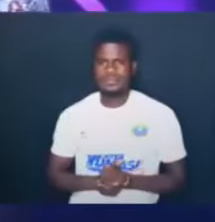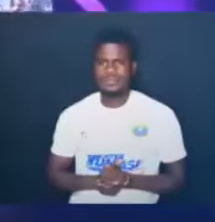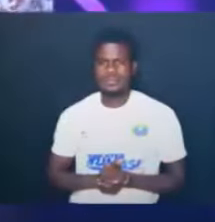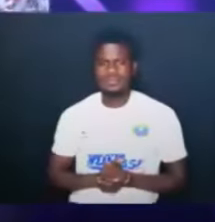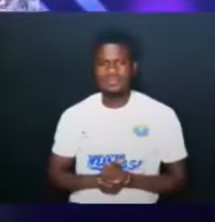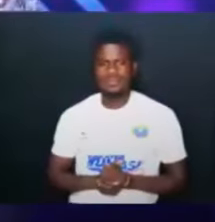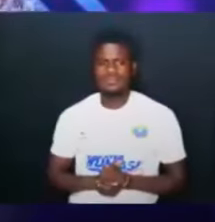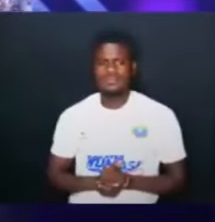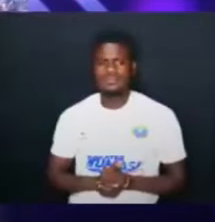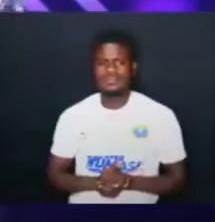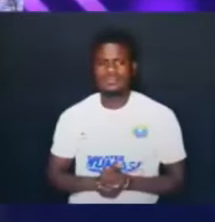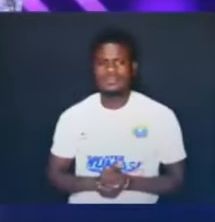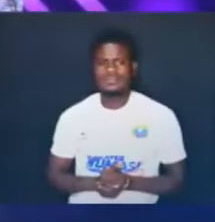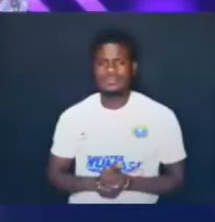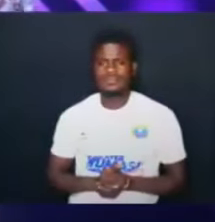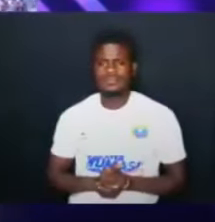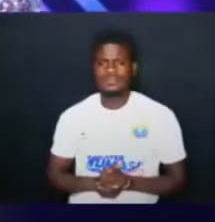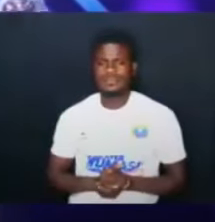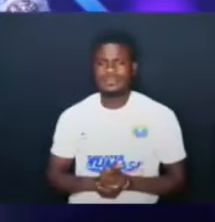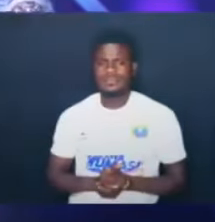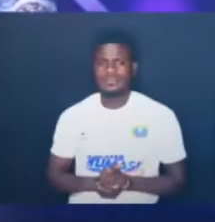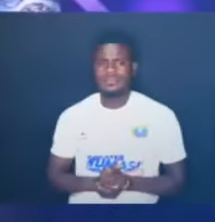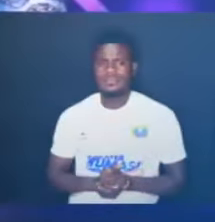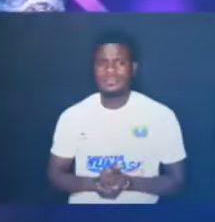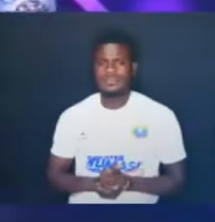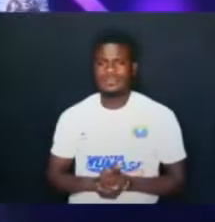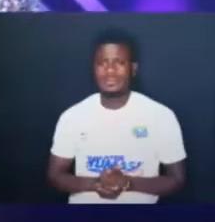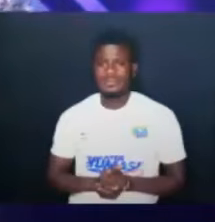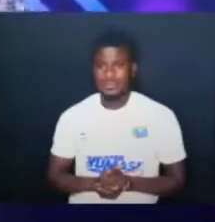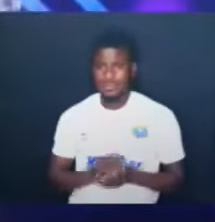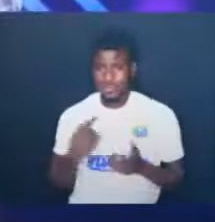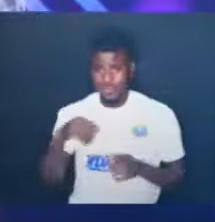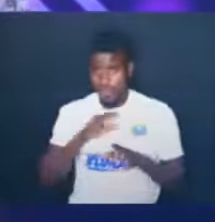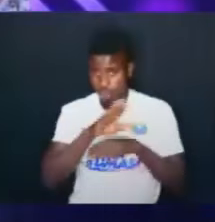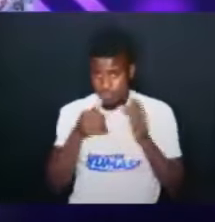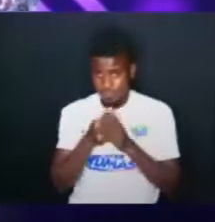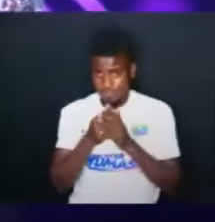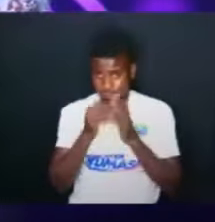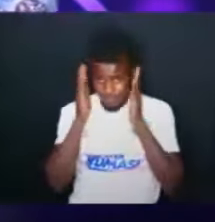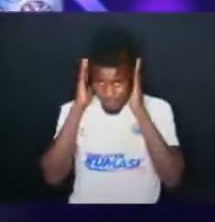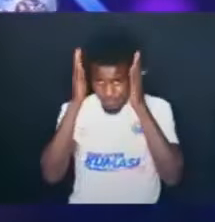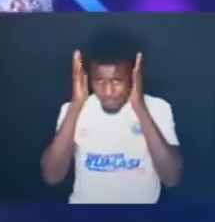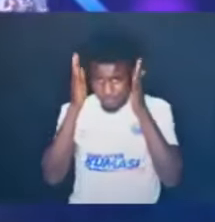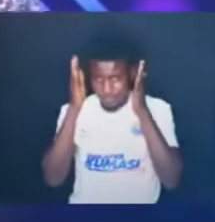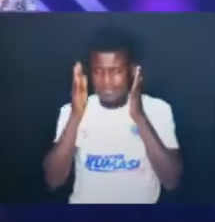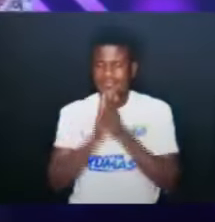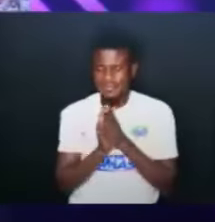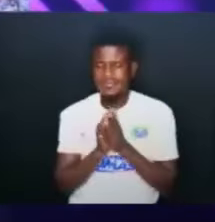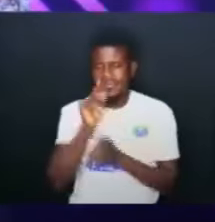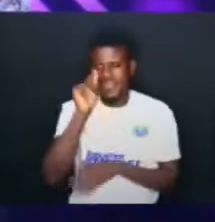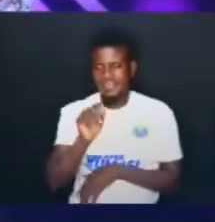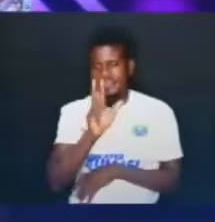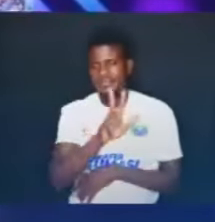when you uncoup on your barco? Now, beer and you are or tissa or no cry. Are we all together? So, verse